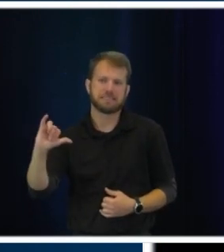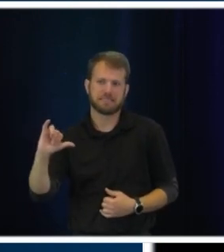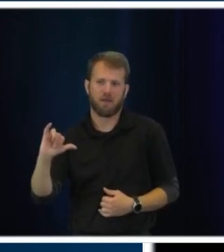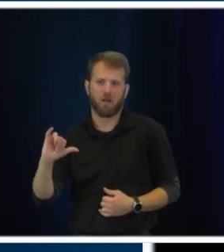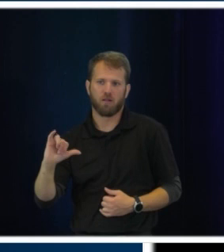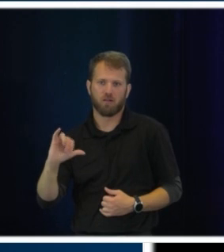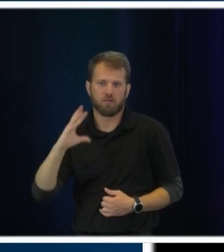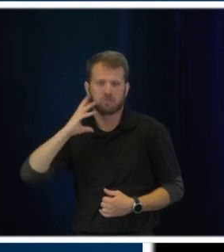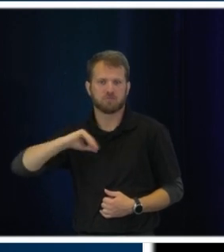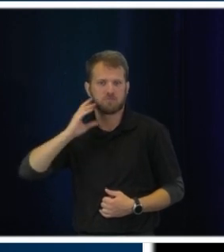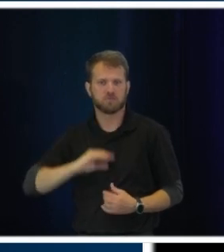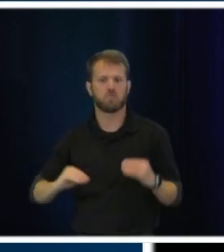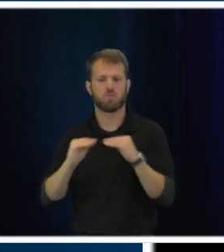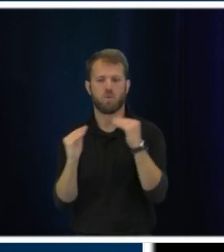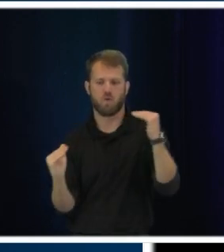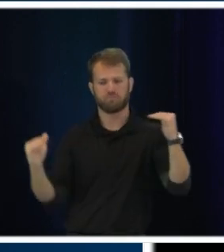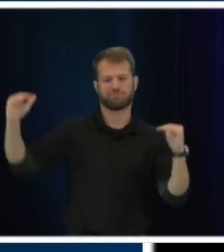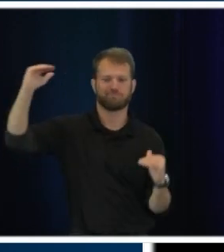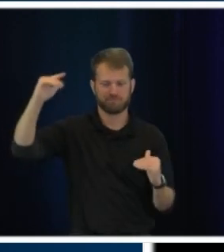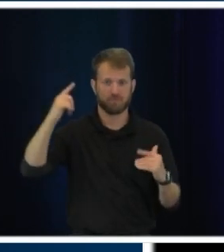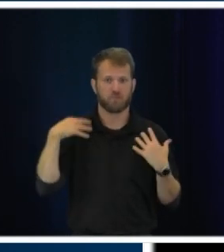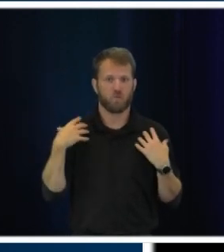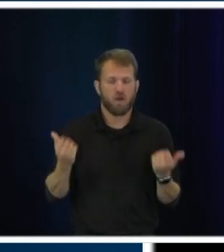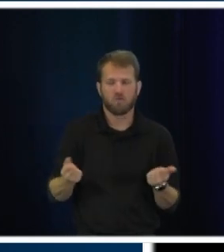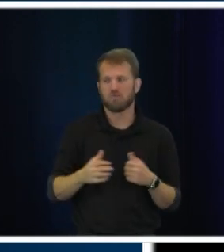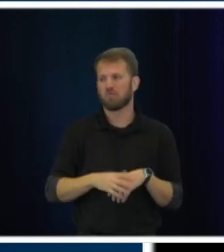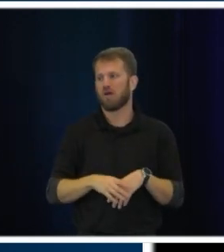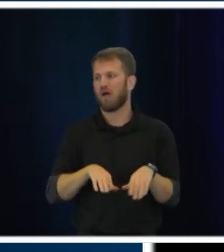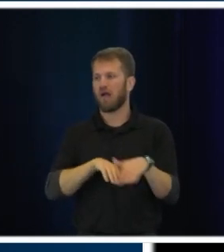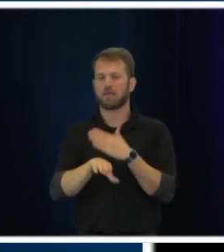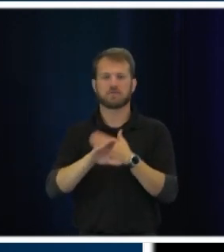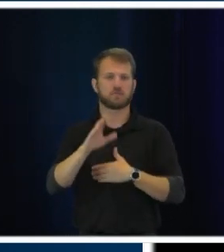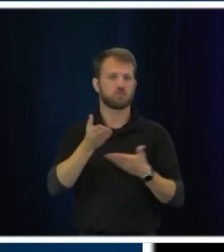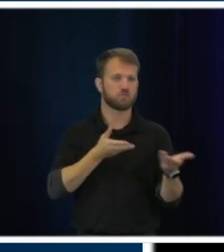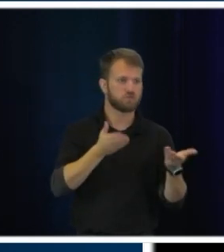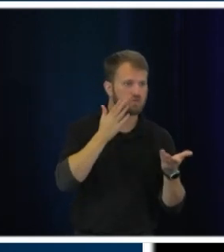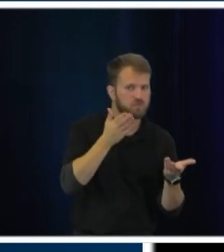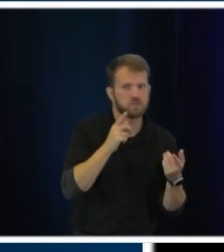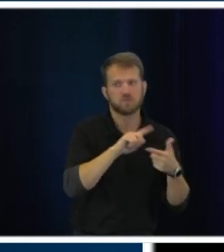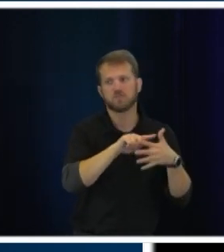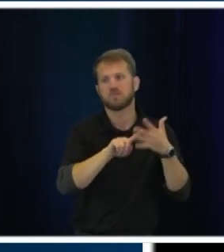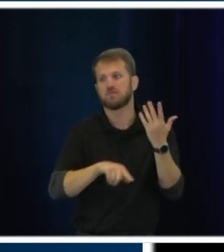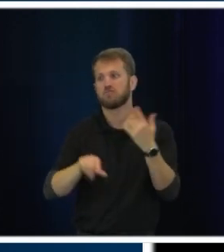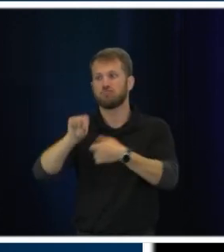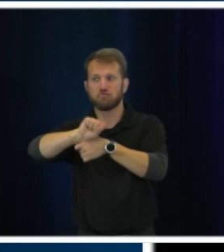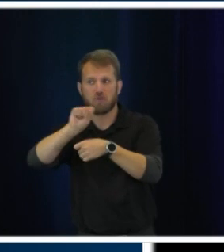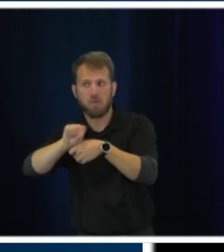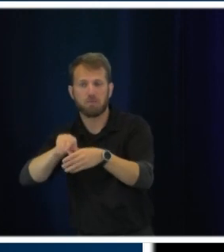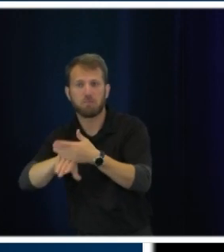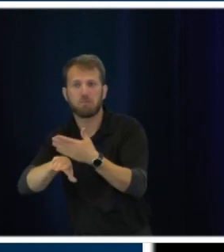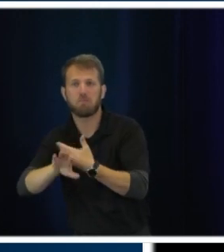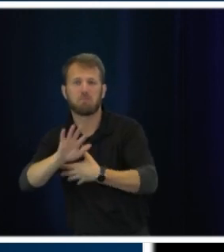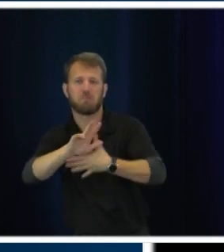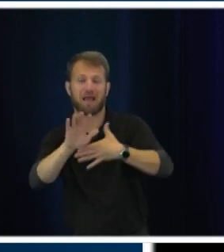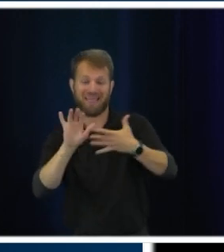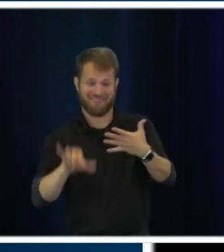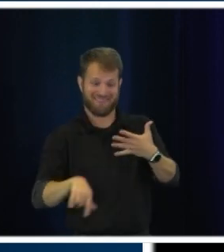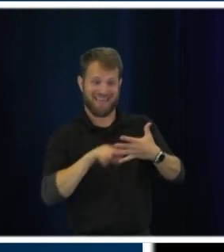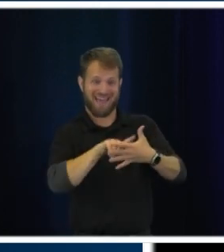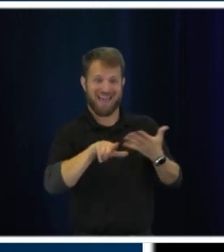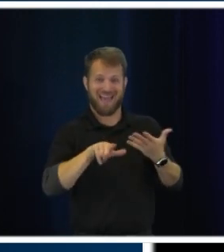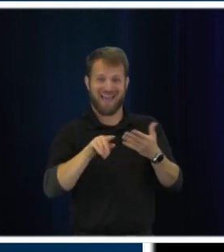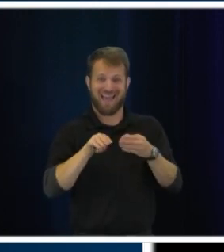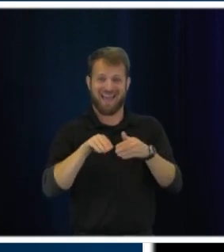health, in access to services, in access to jobs, and that is a ripple effect that